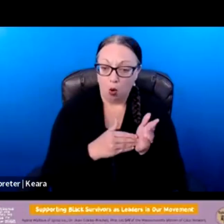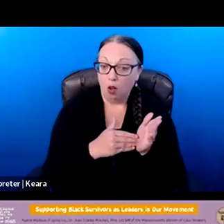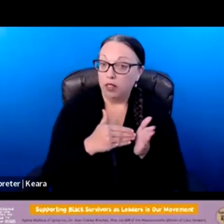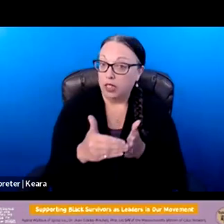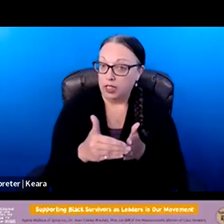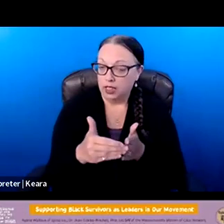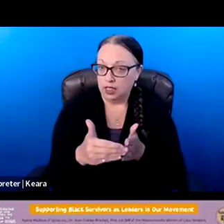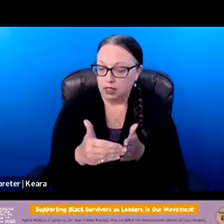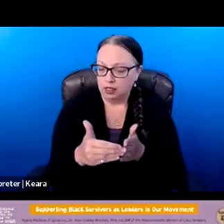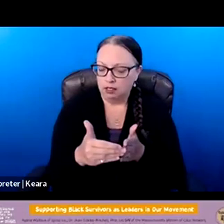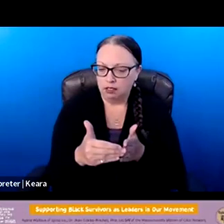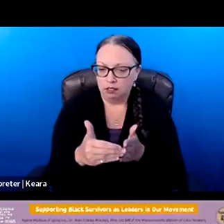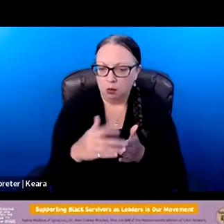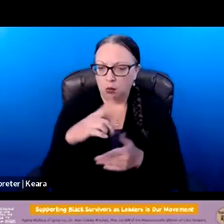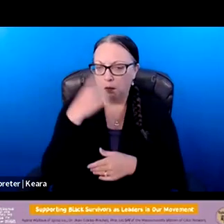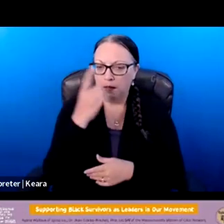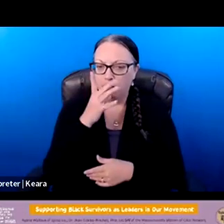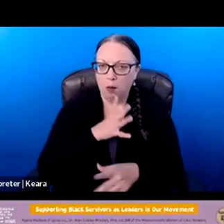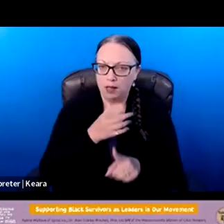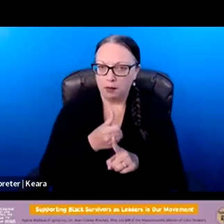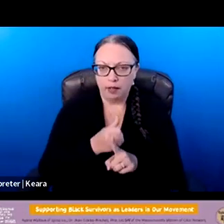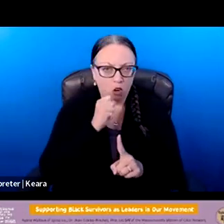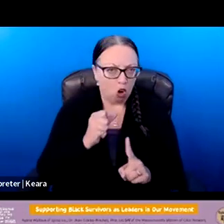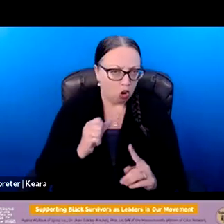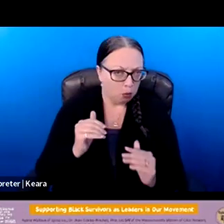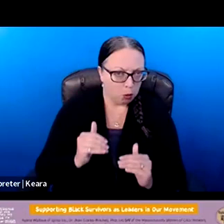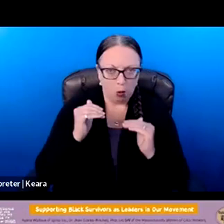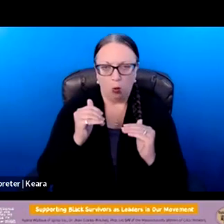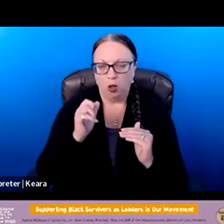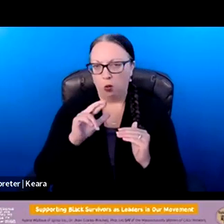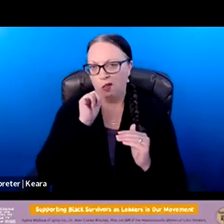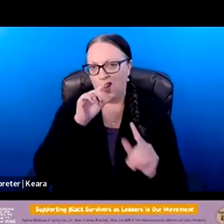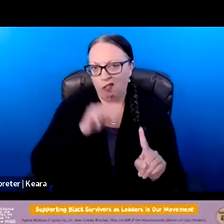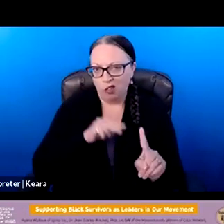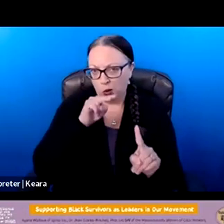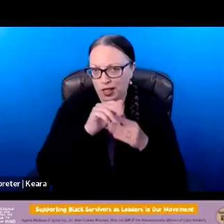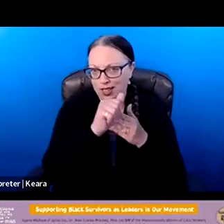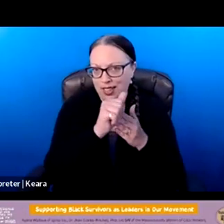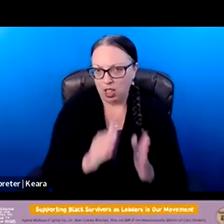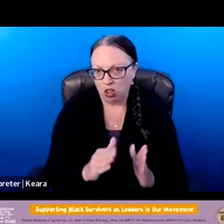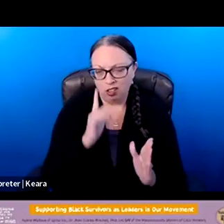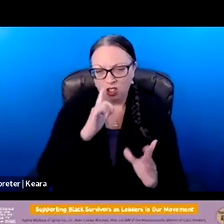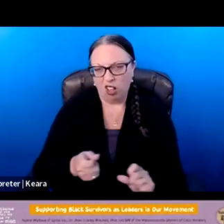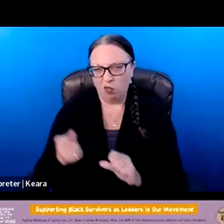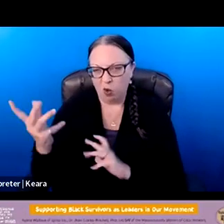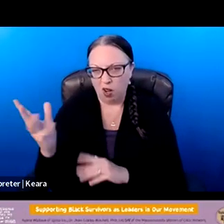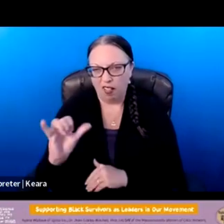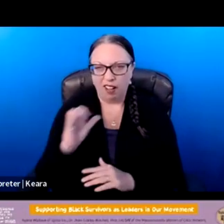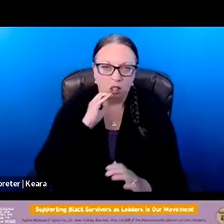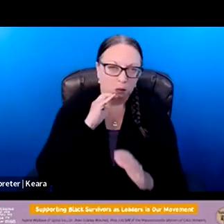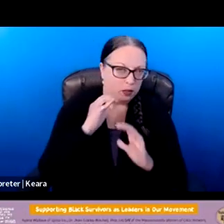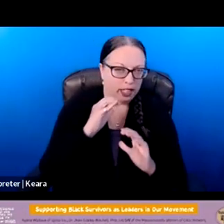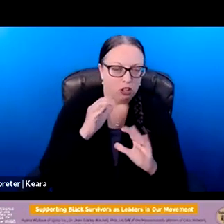oftentimes when Black women aren't promoted or aren't seen as leaders, it's often just thrown away as like a communication or like a